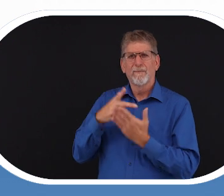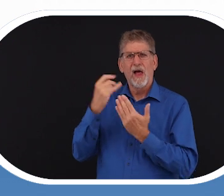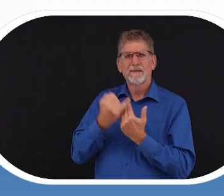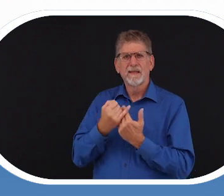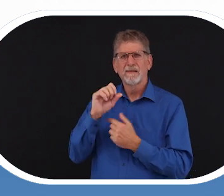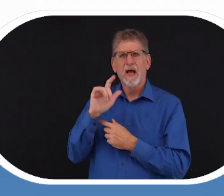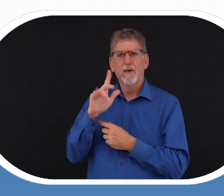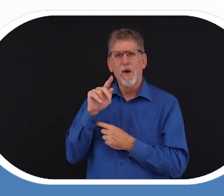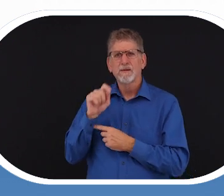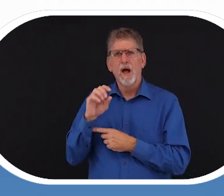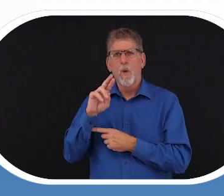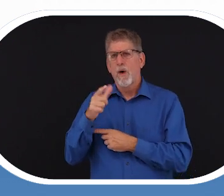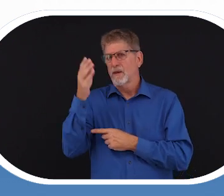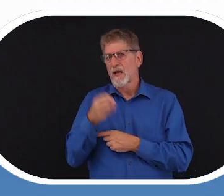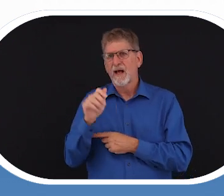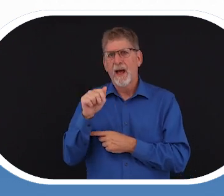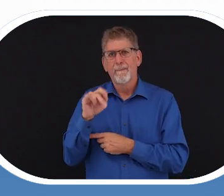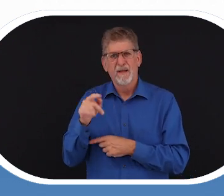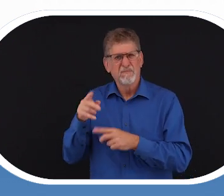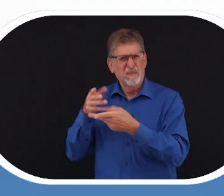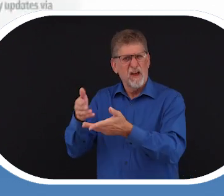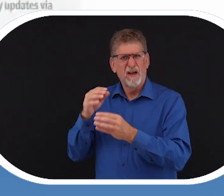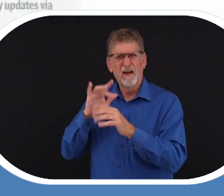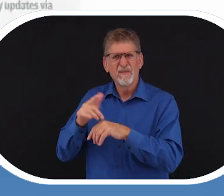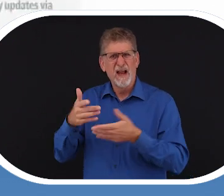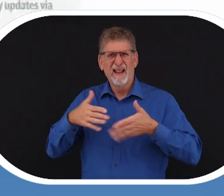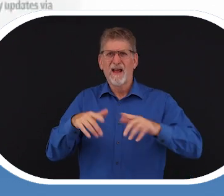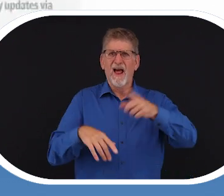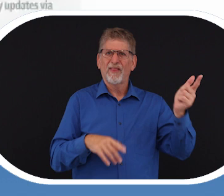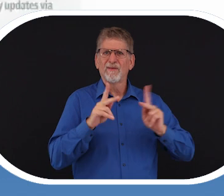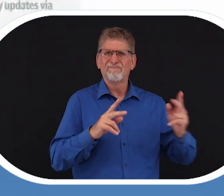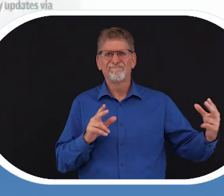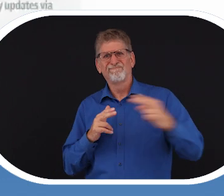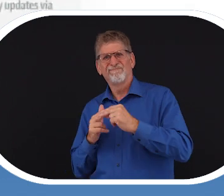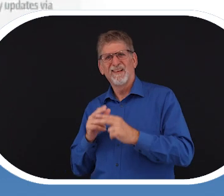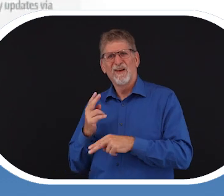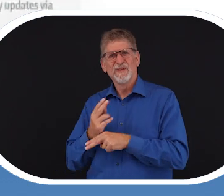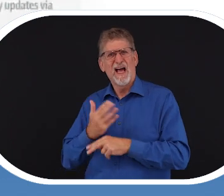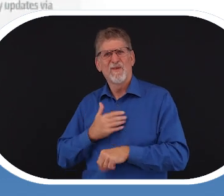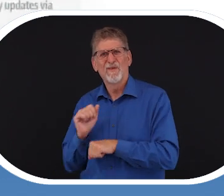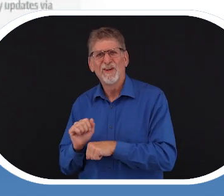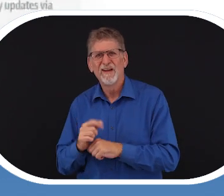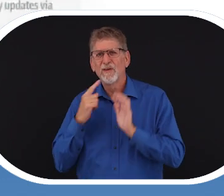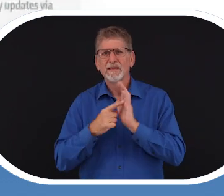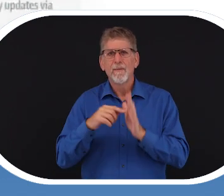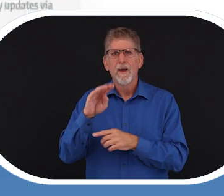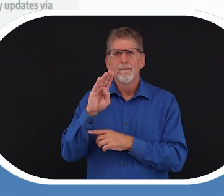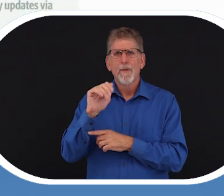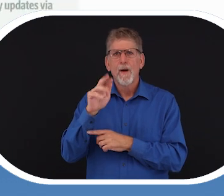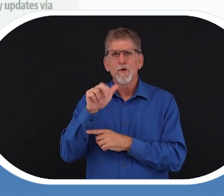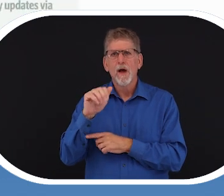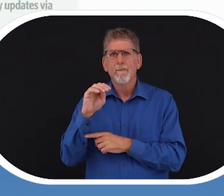at projectsidewalk.org/API. This has allowed others to build on our work. For example, Barbara Moreno built an